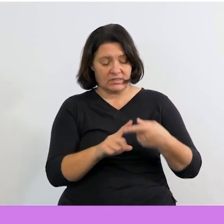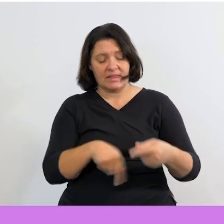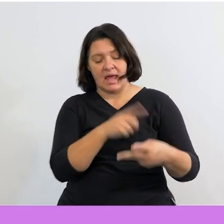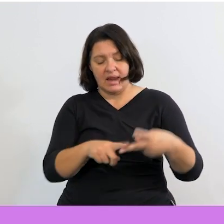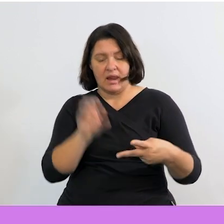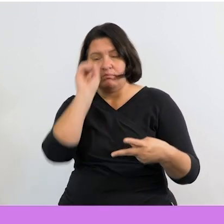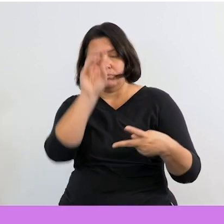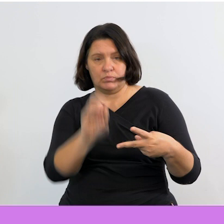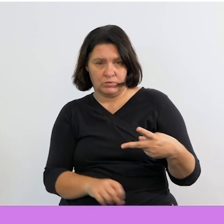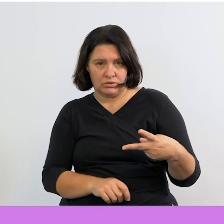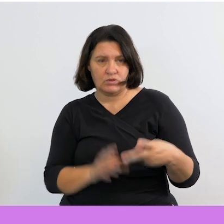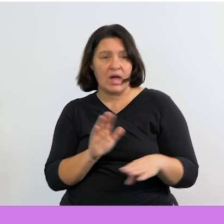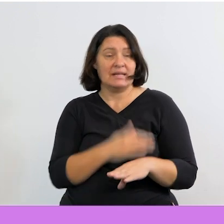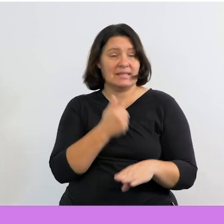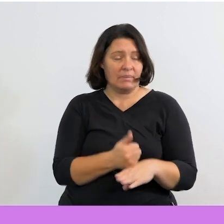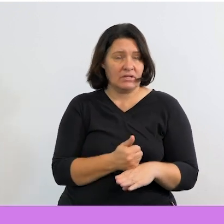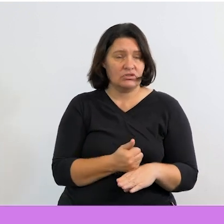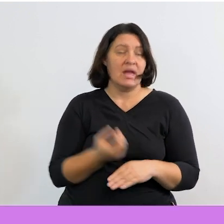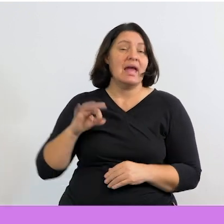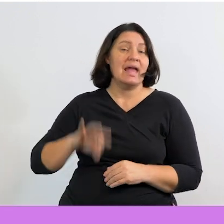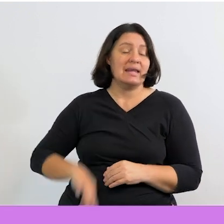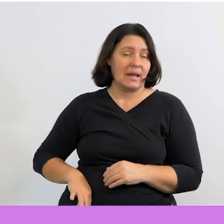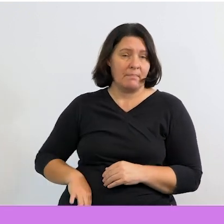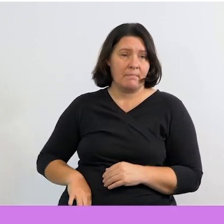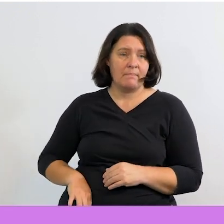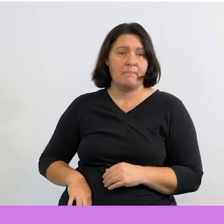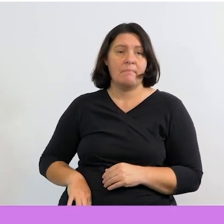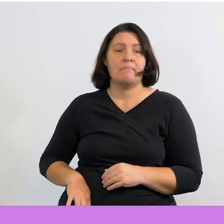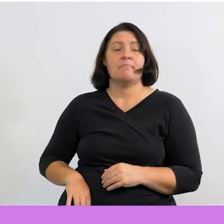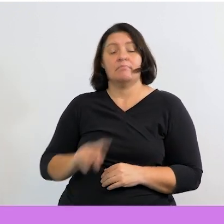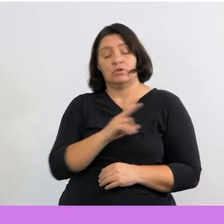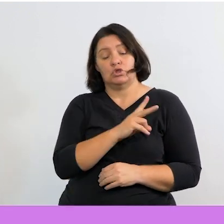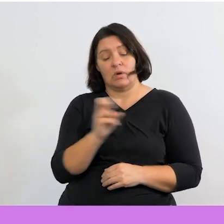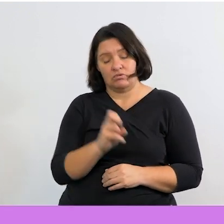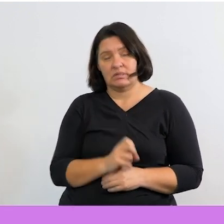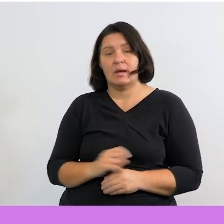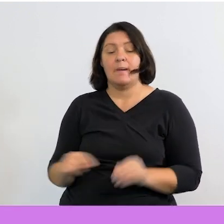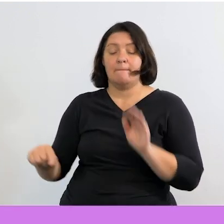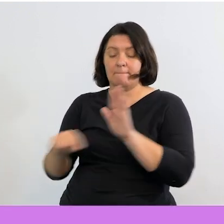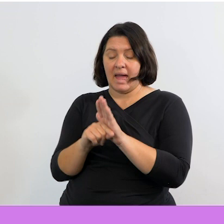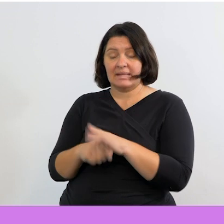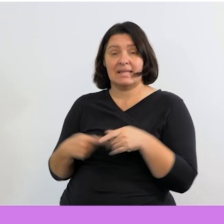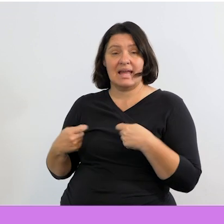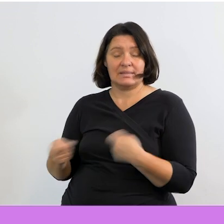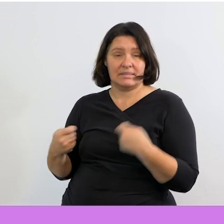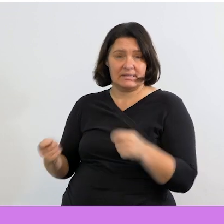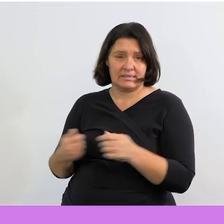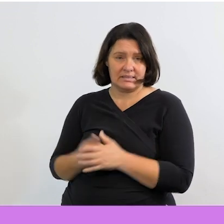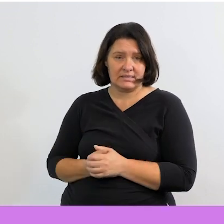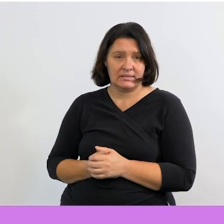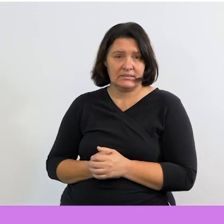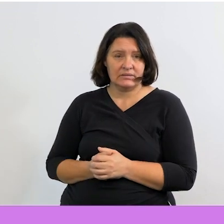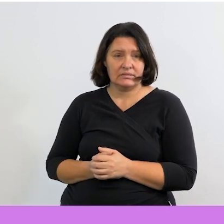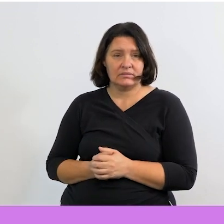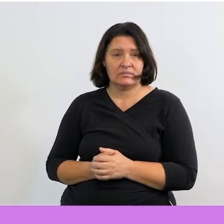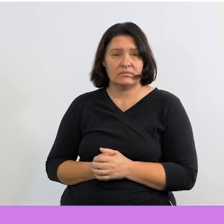to substitute into the formula. So we established that the income equals then 200 rand. Then let's look